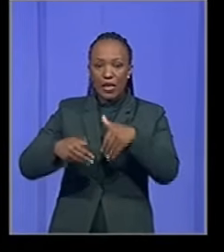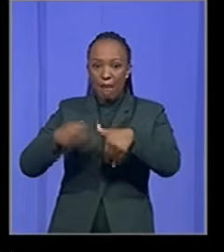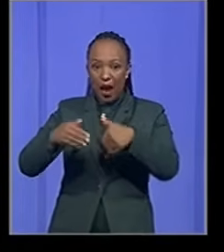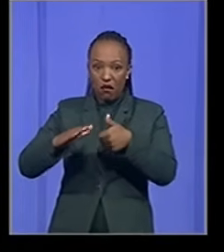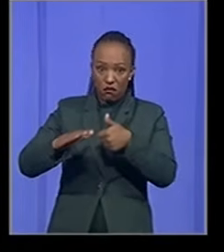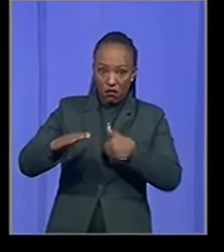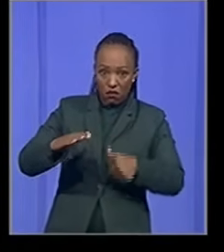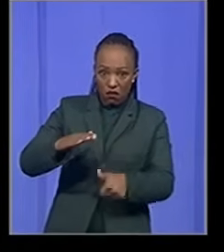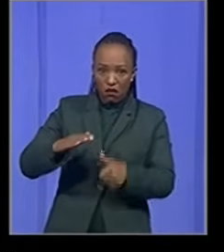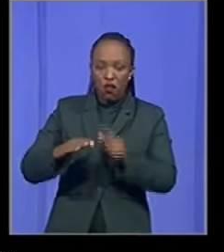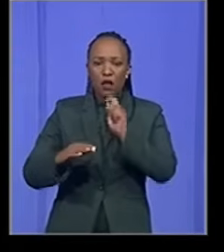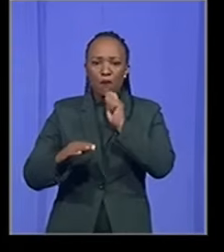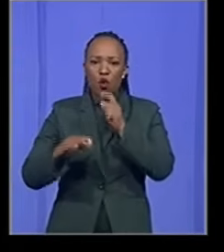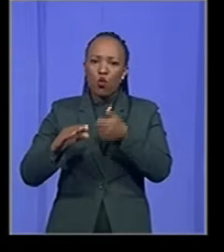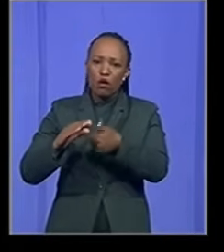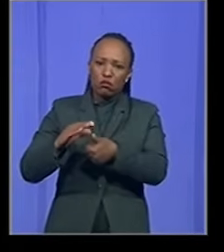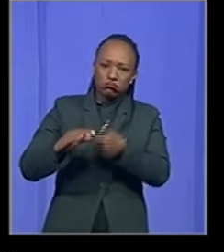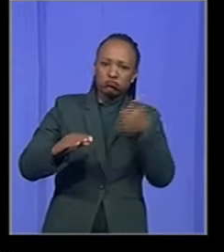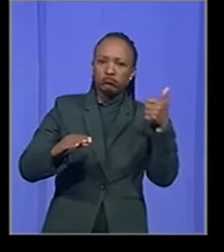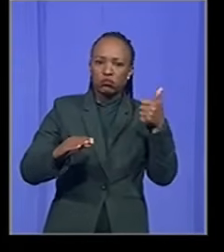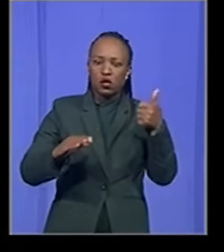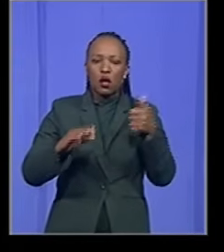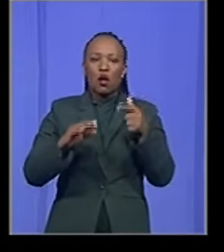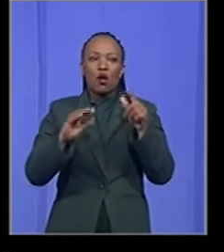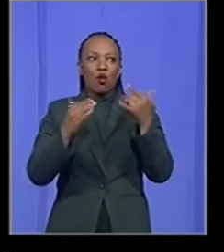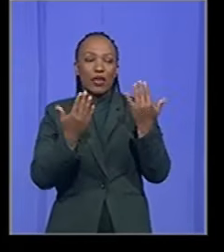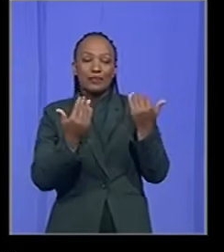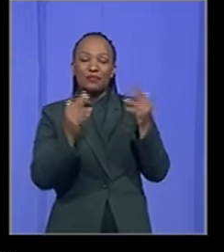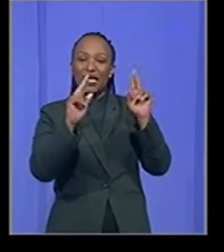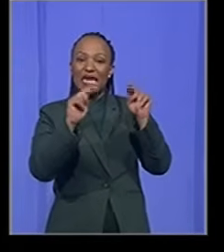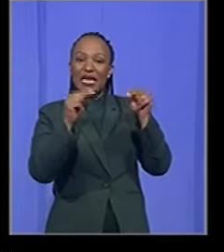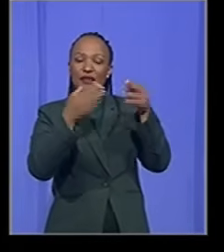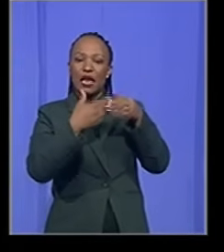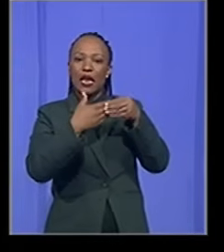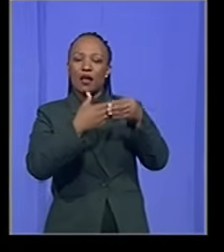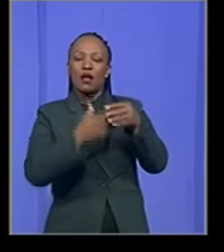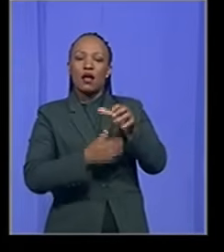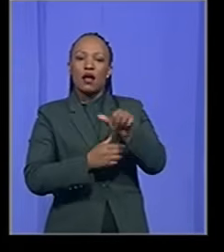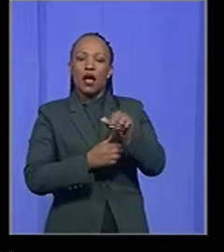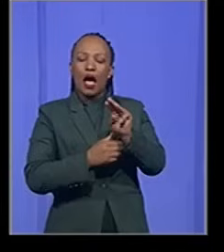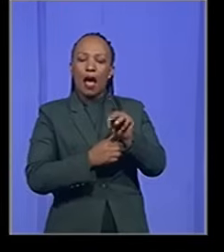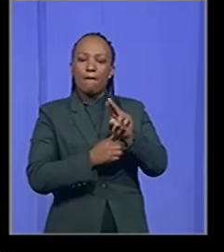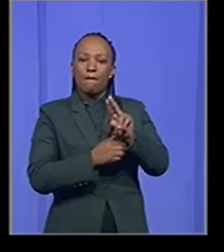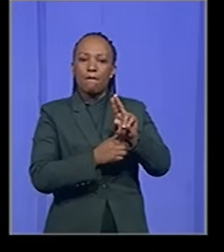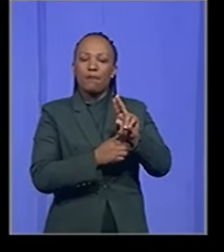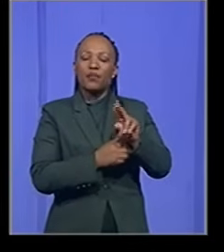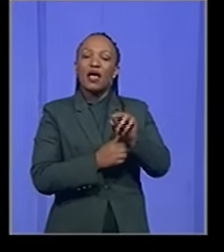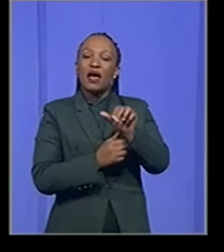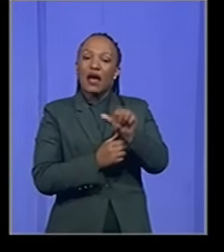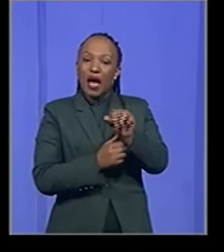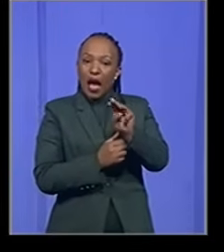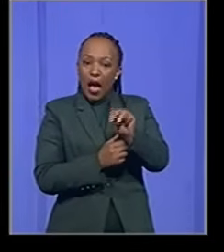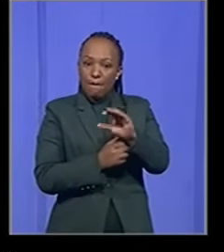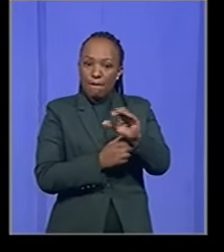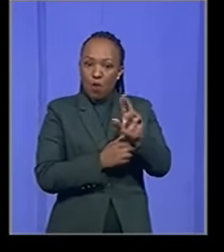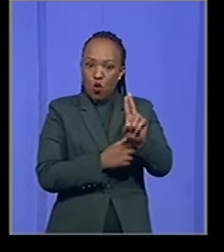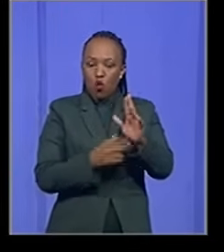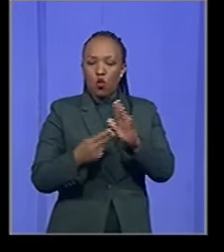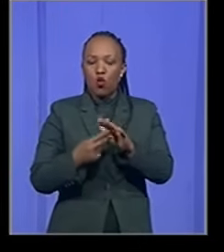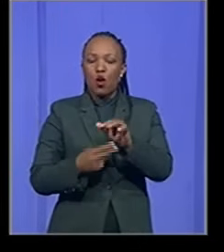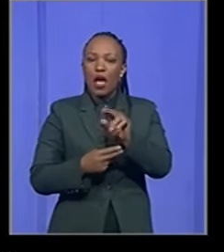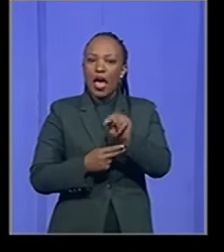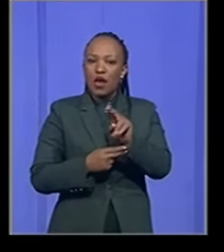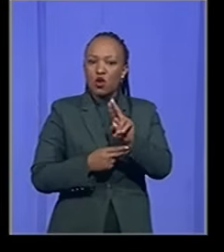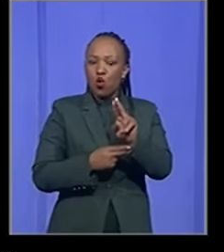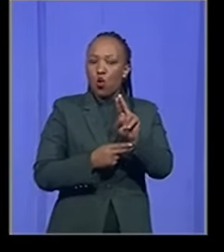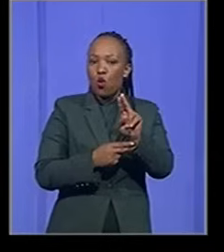this morning we're expecting the national leadership of AMCU and NUM to come to the operations, and hopefully they will be able